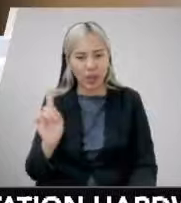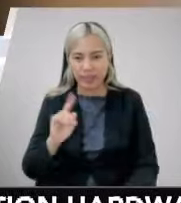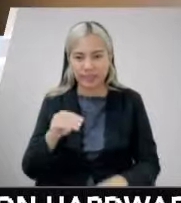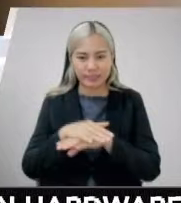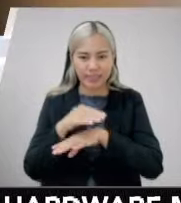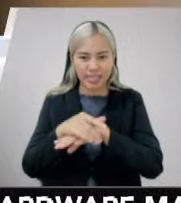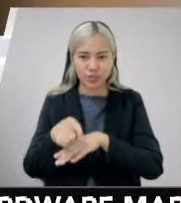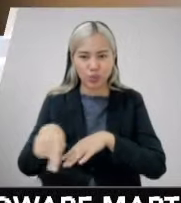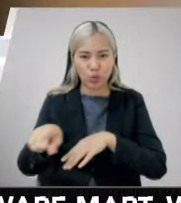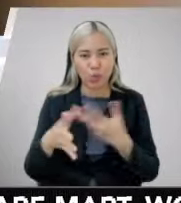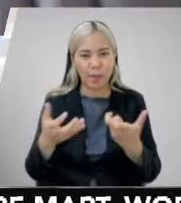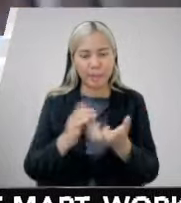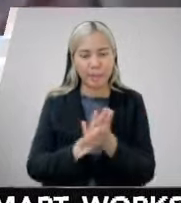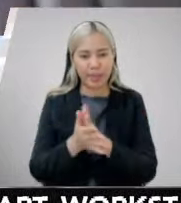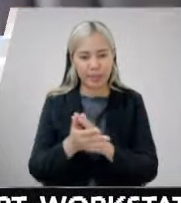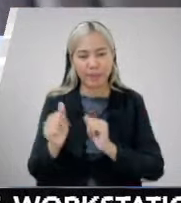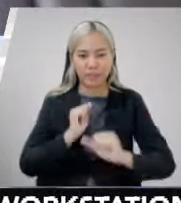actresses?